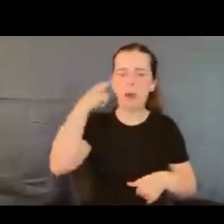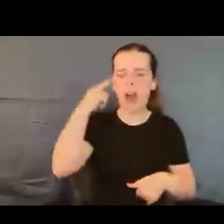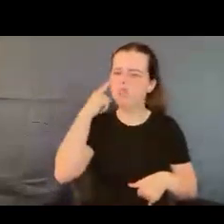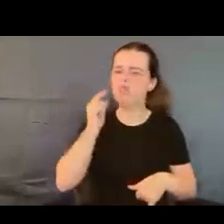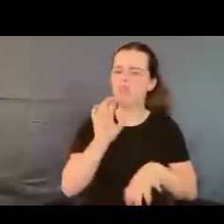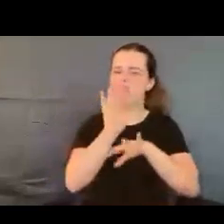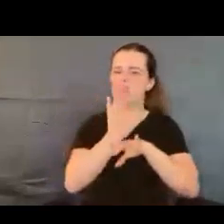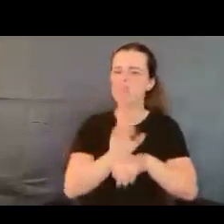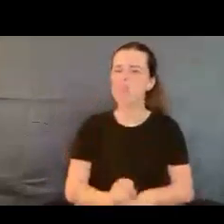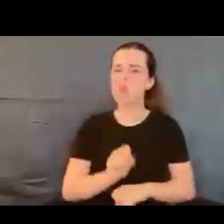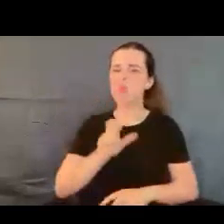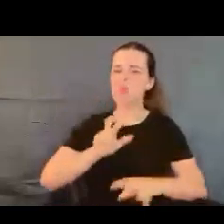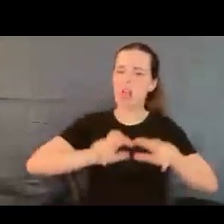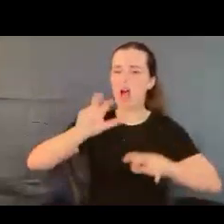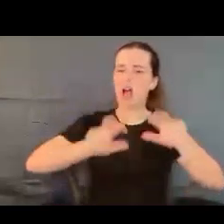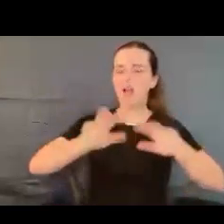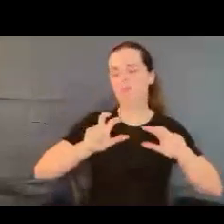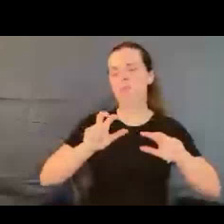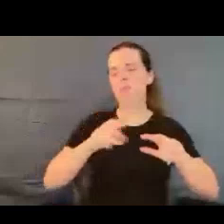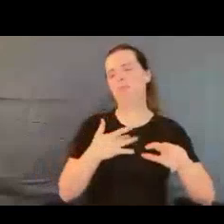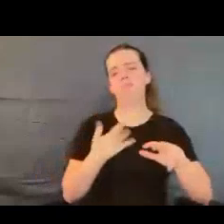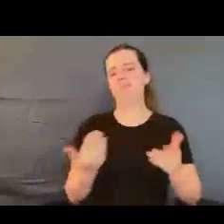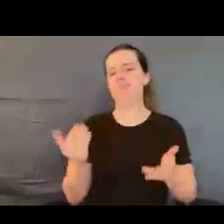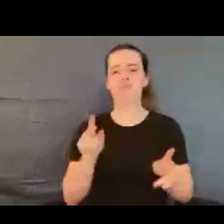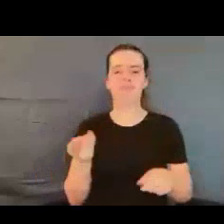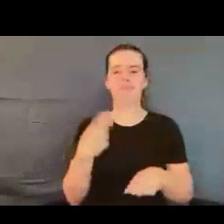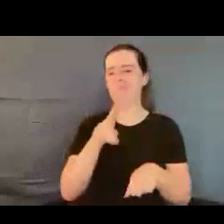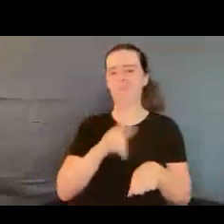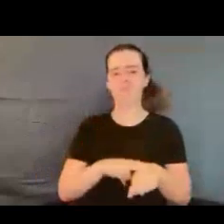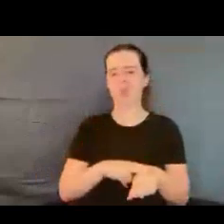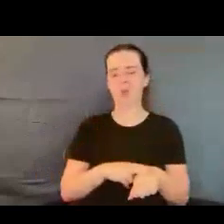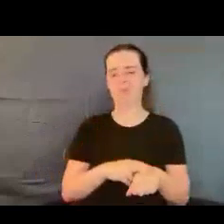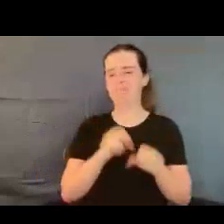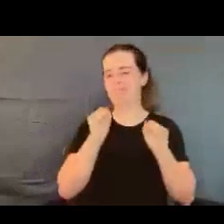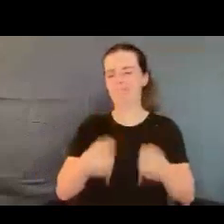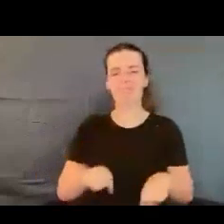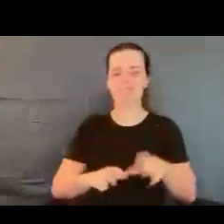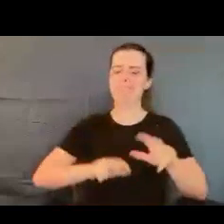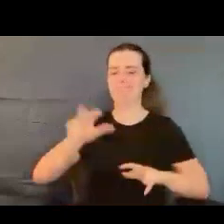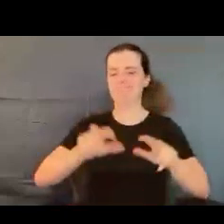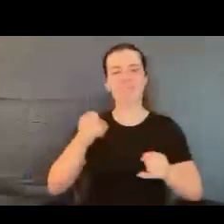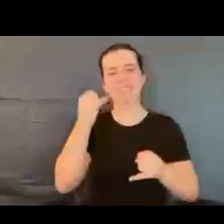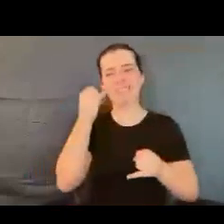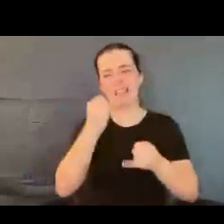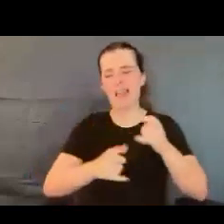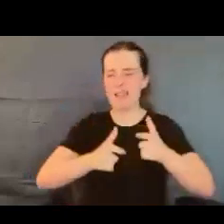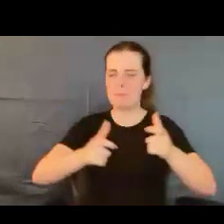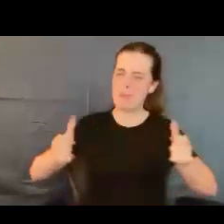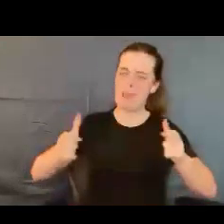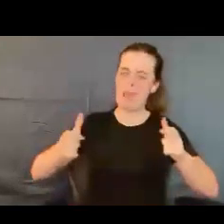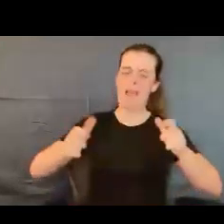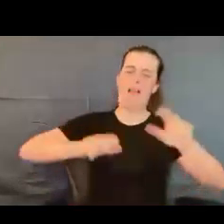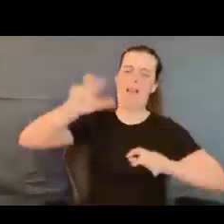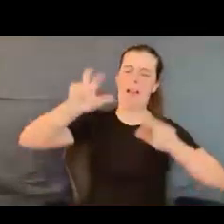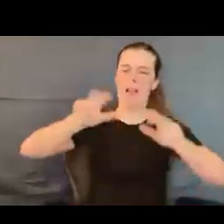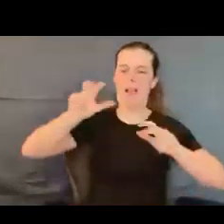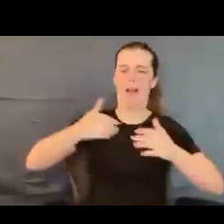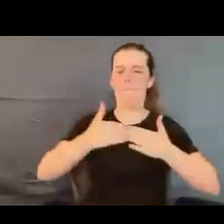idea of climbing that it's just another climb and you can totally get it done. And it's the last big climb for before you have this long descent down to the